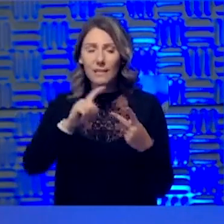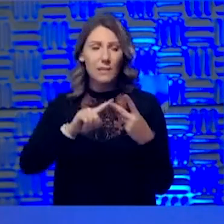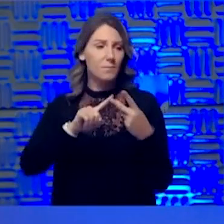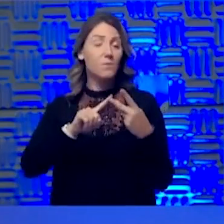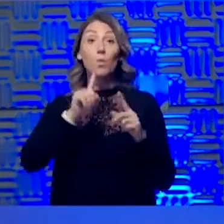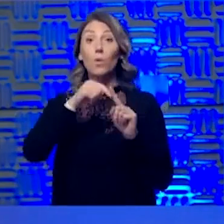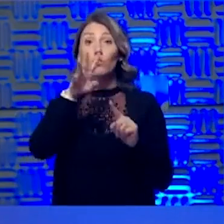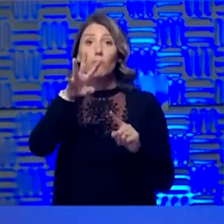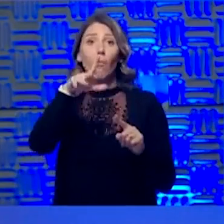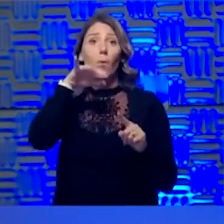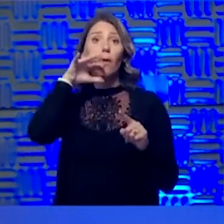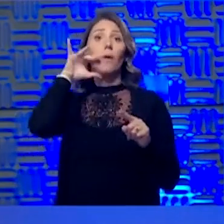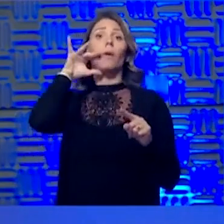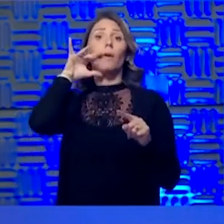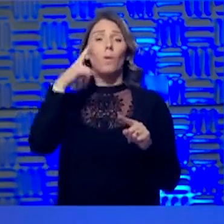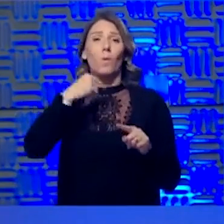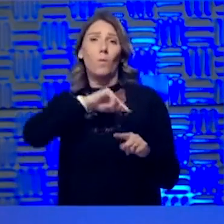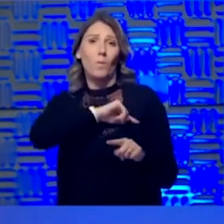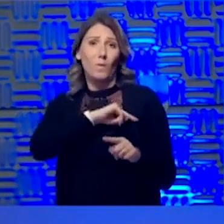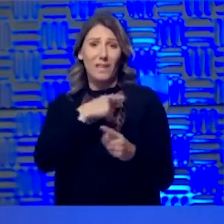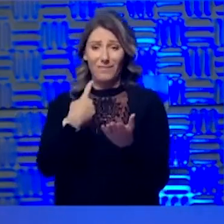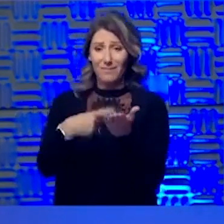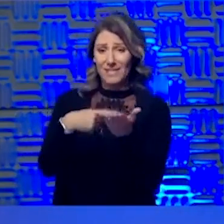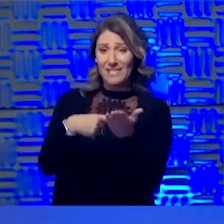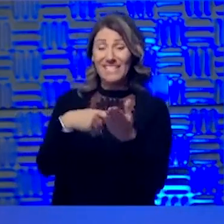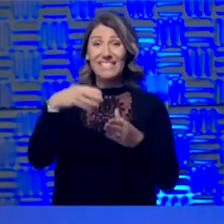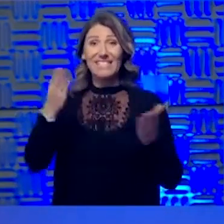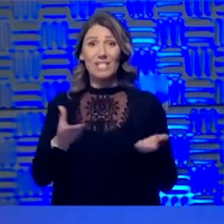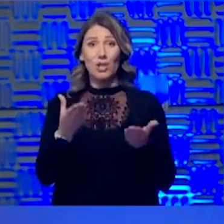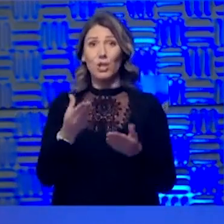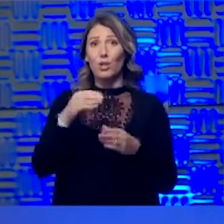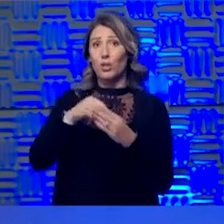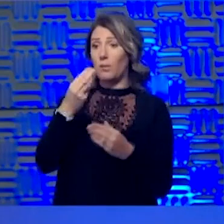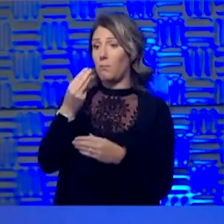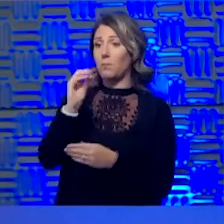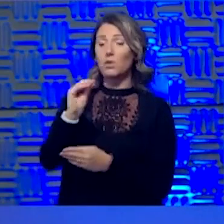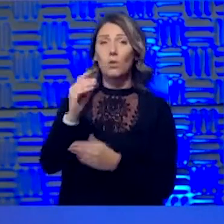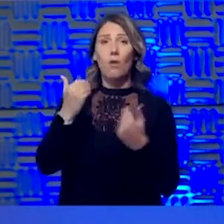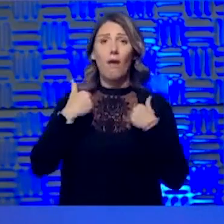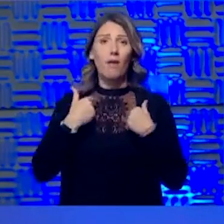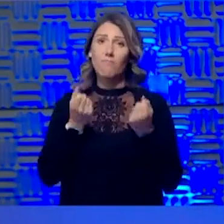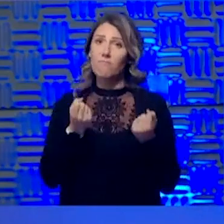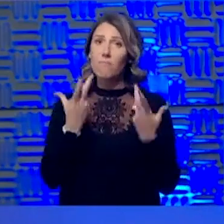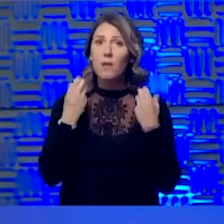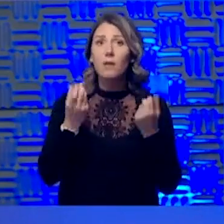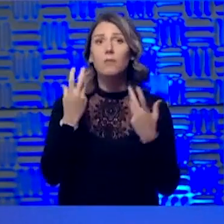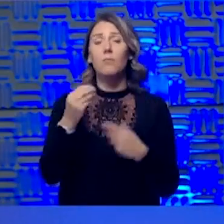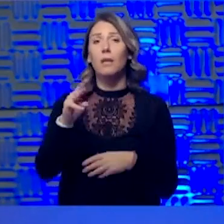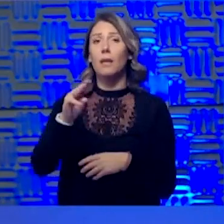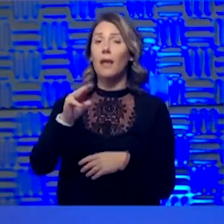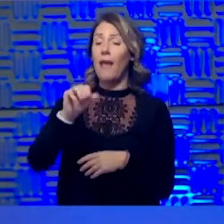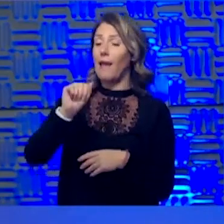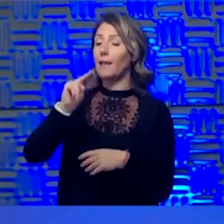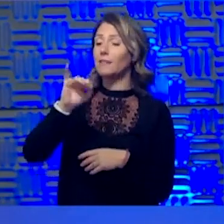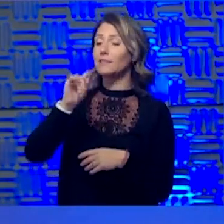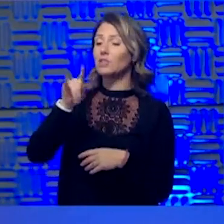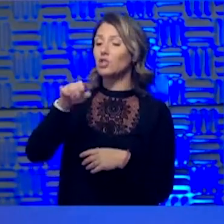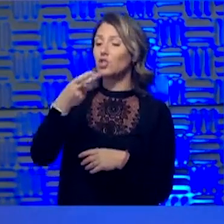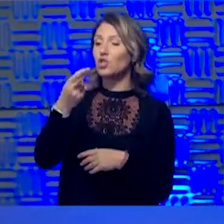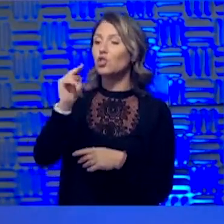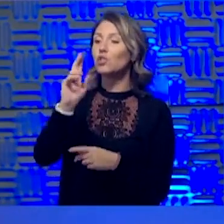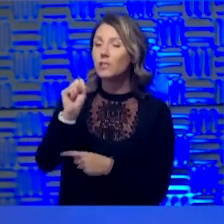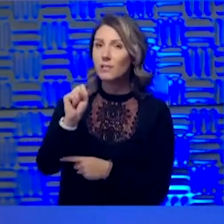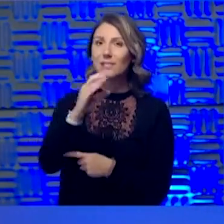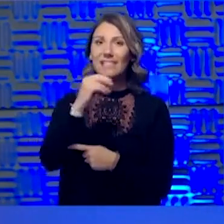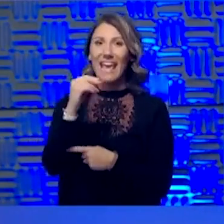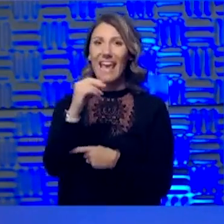we've talked about this before. In Missouri, we do have a lot of antigens and pathogens in the air that